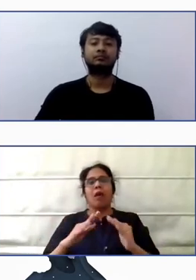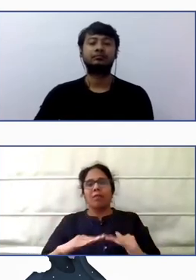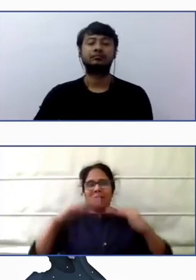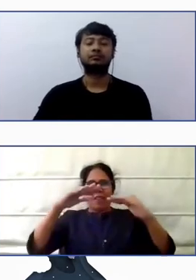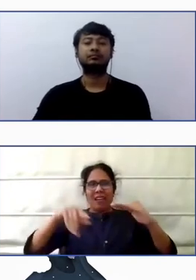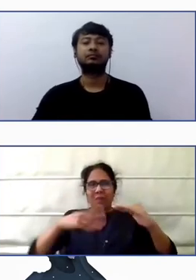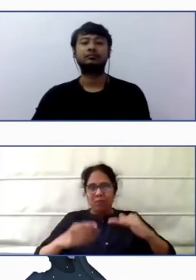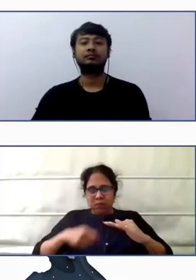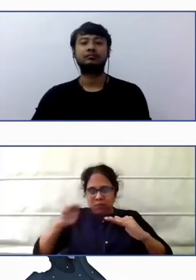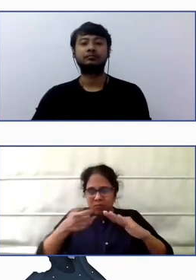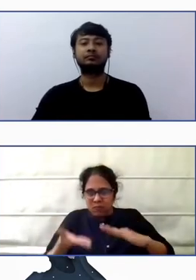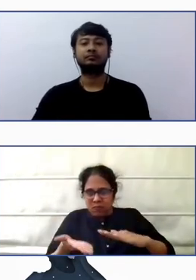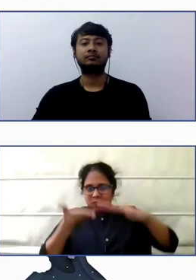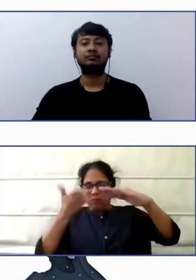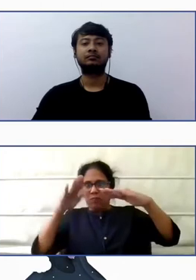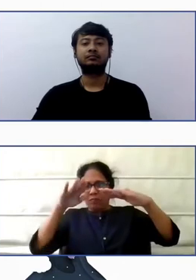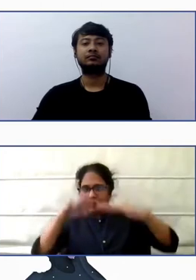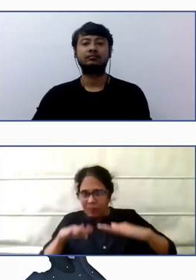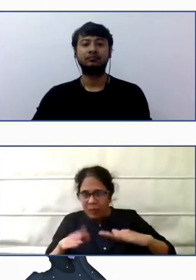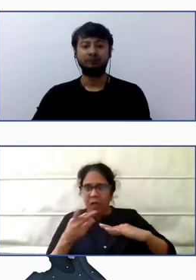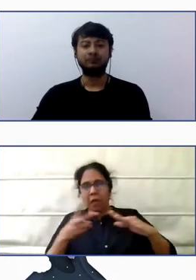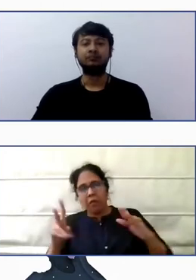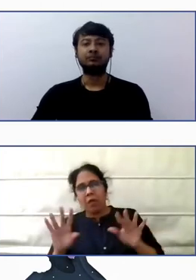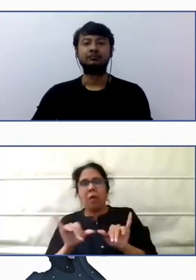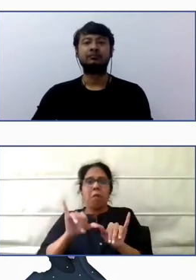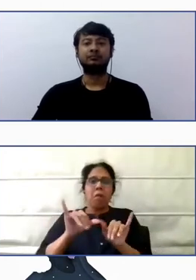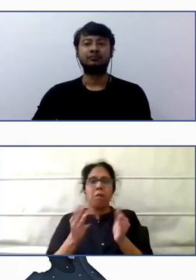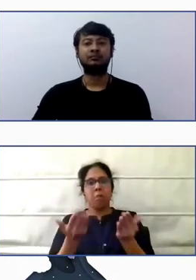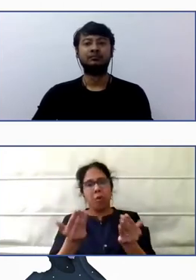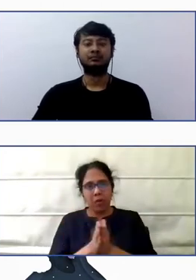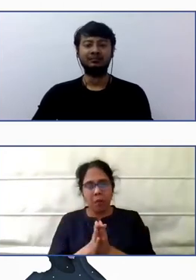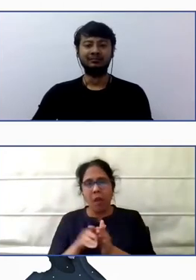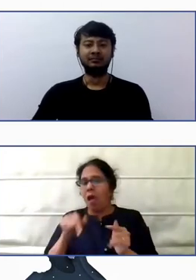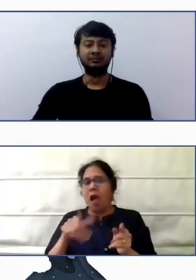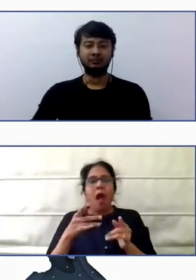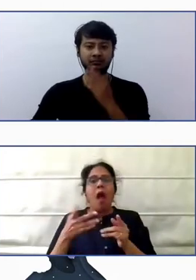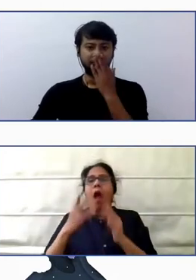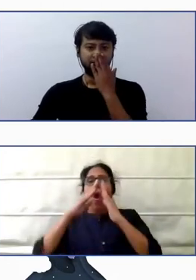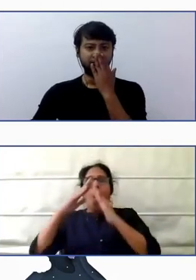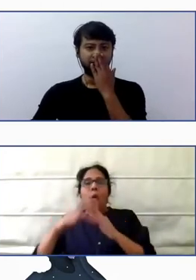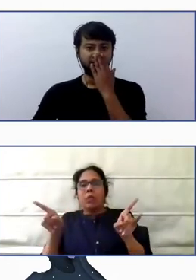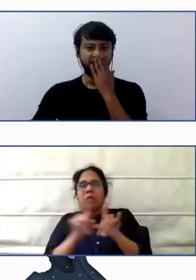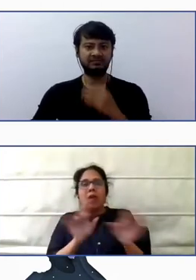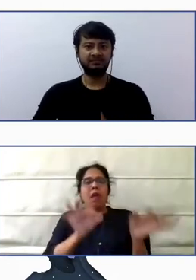adjustable things, which is not possible to be installed at home. So,